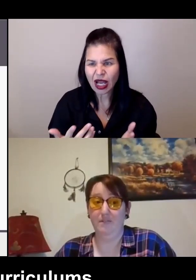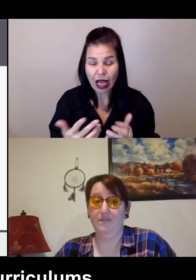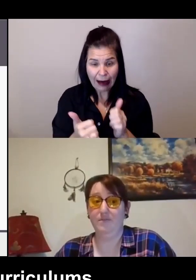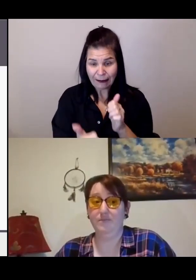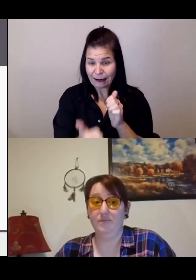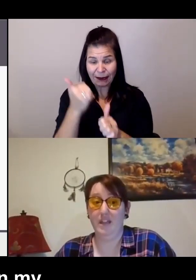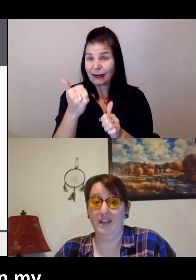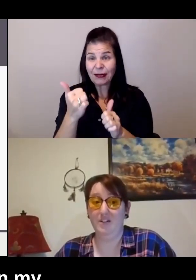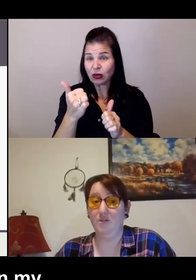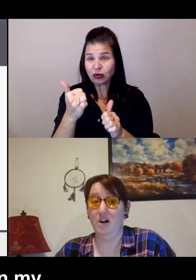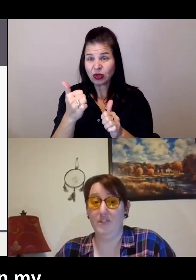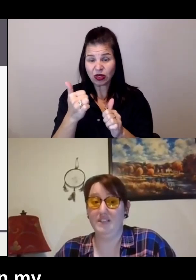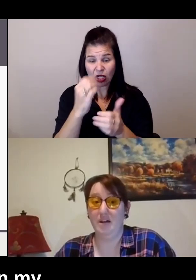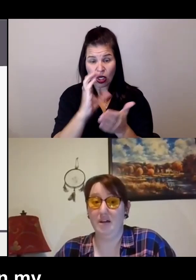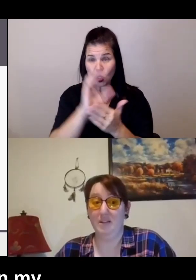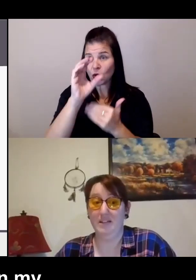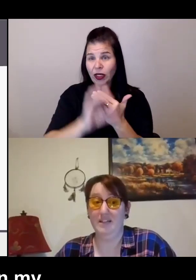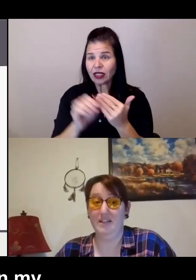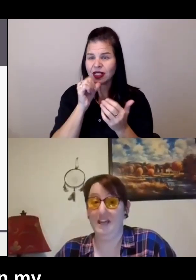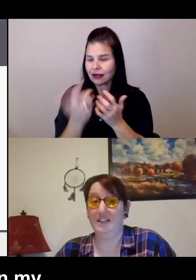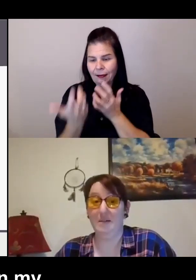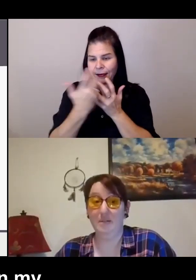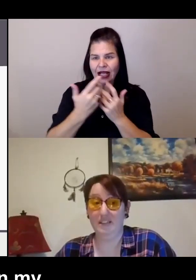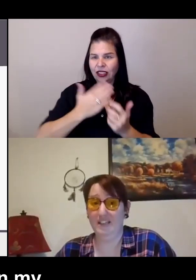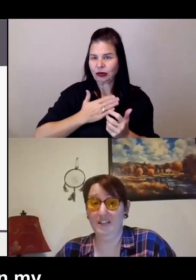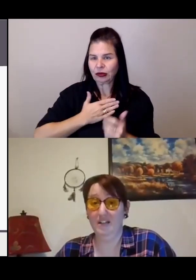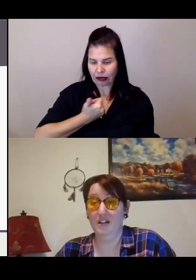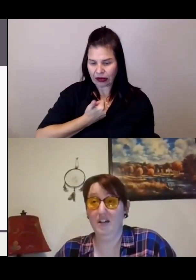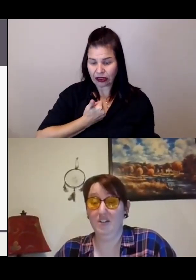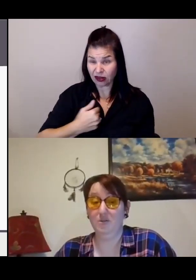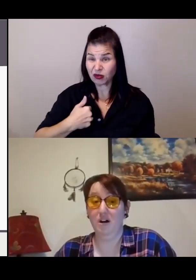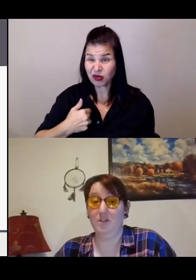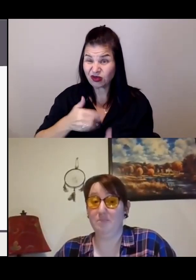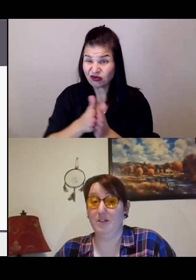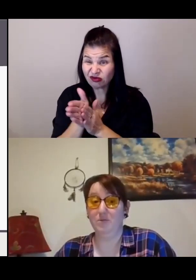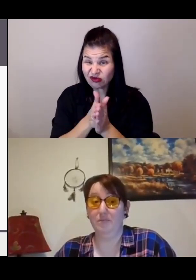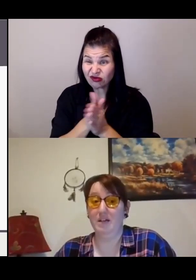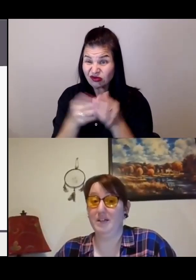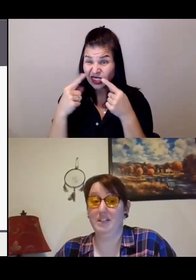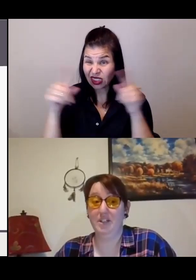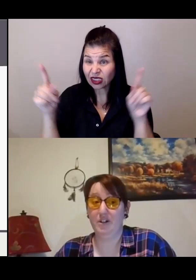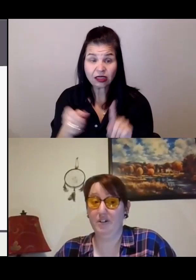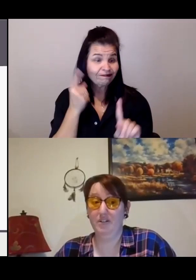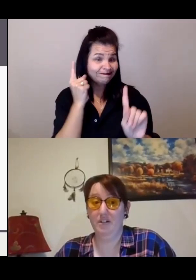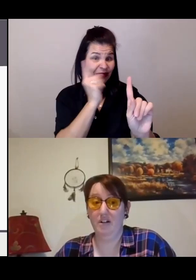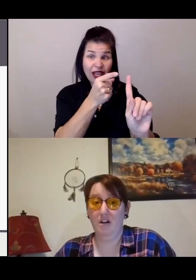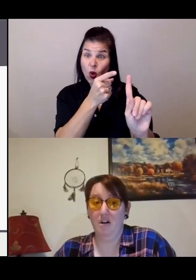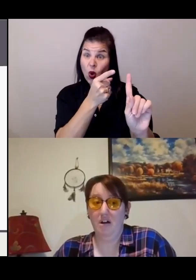myself, and I had no confidence in my ability to succeed academically, to accomplish my goal of becoming a